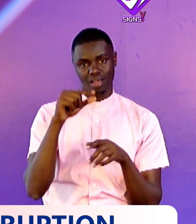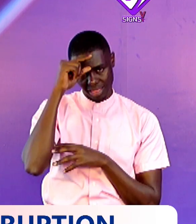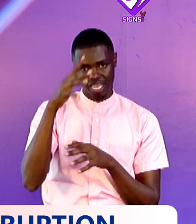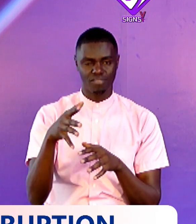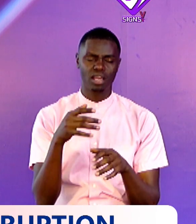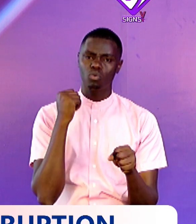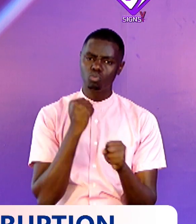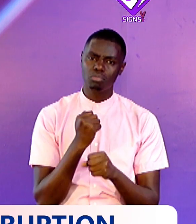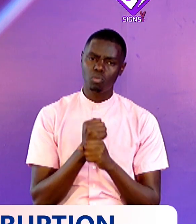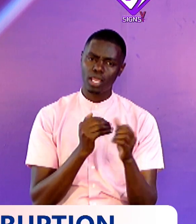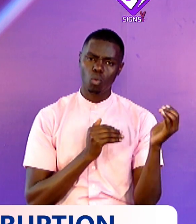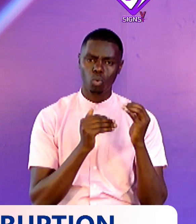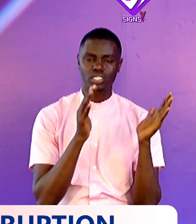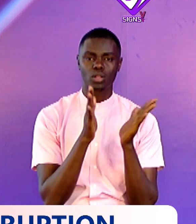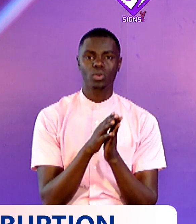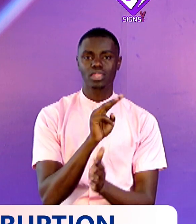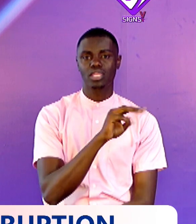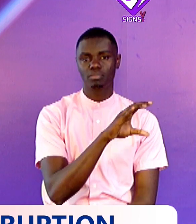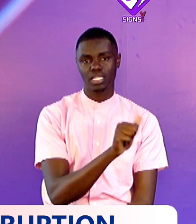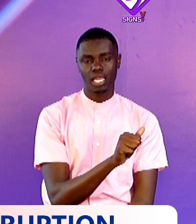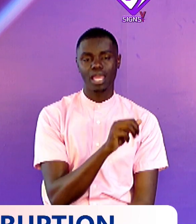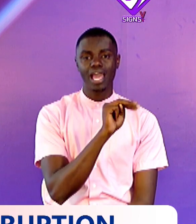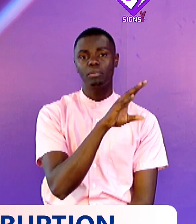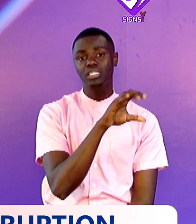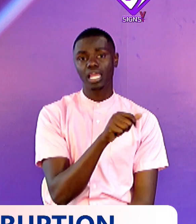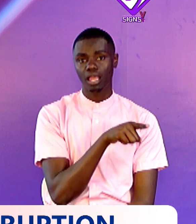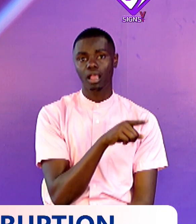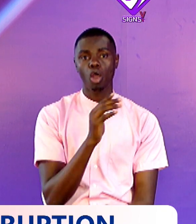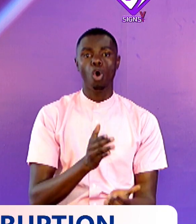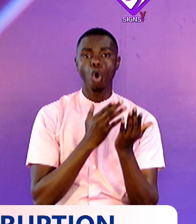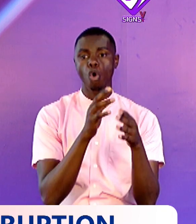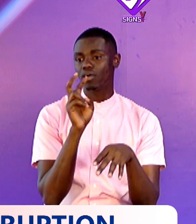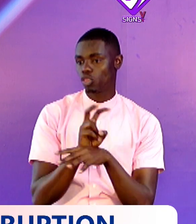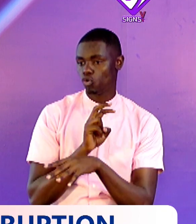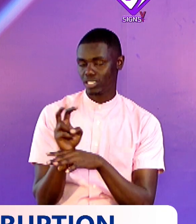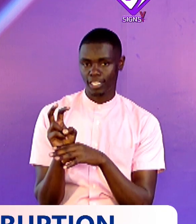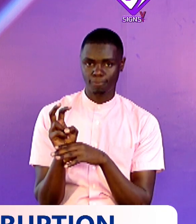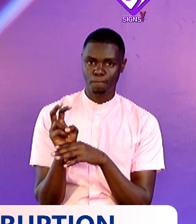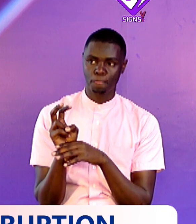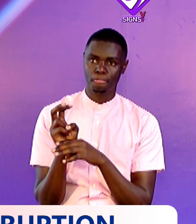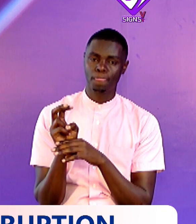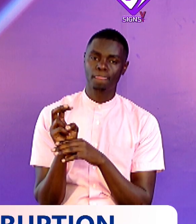working very, very closely with the MCAs. The MCAs offer the oversight. Right.